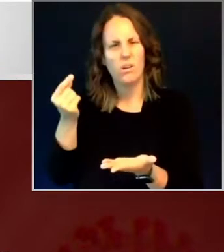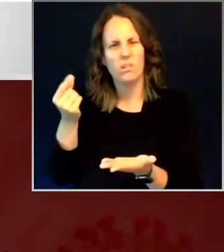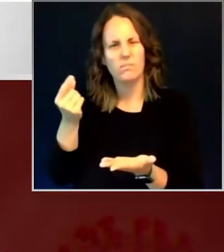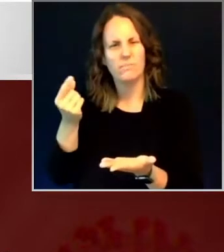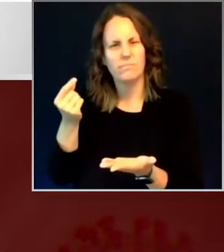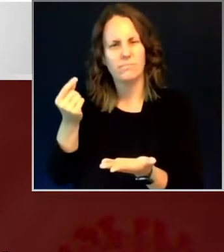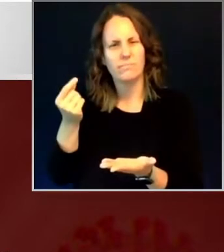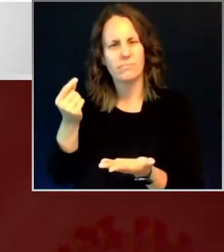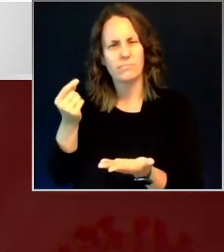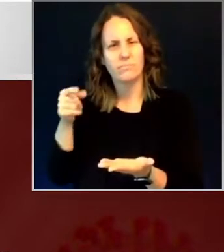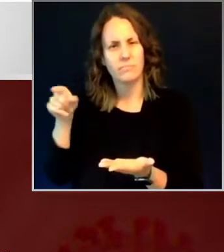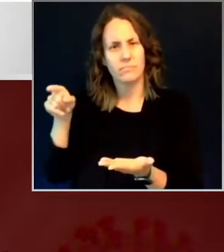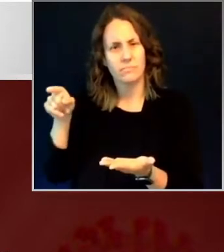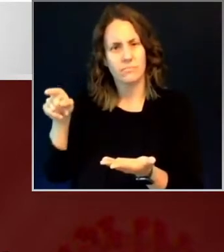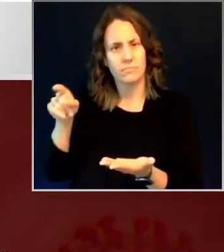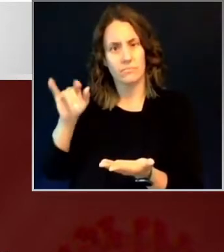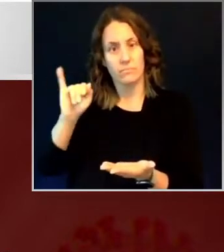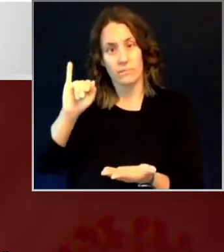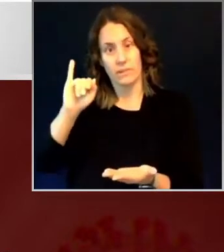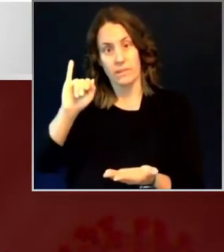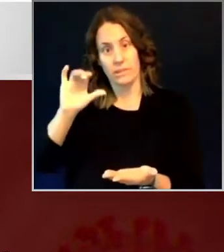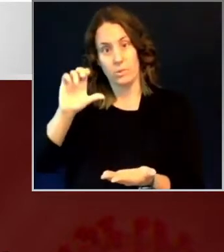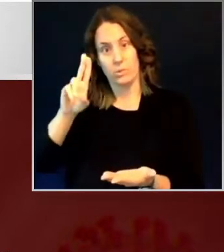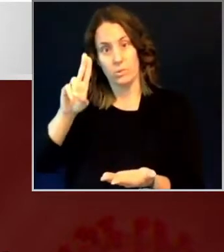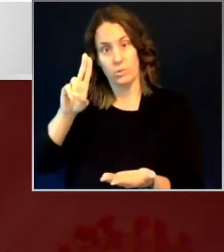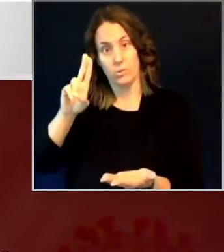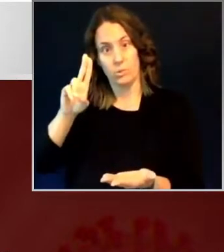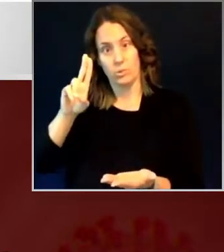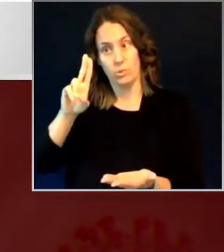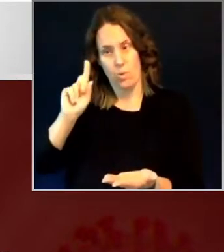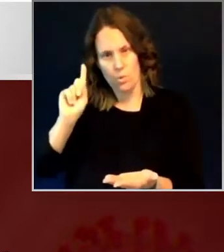COVID-19 patients, or is this overall bed use within the state?